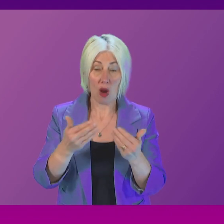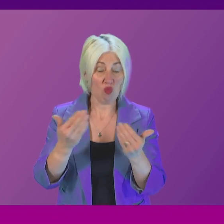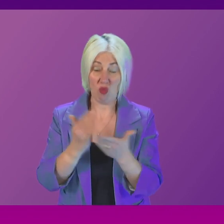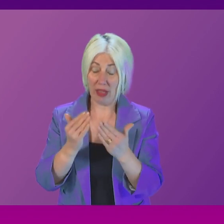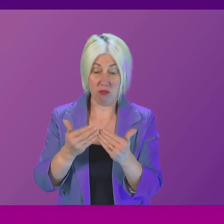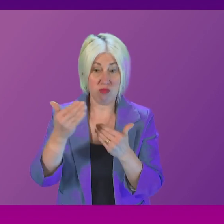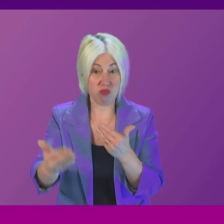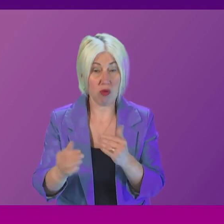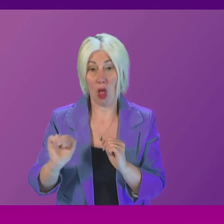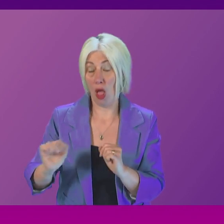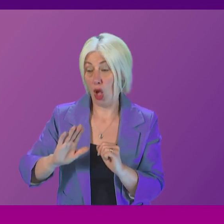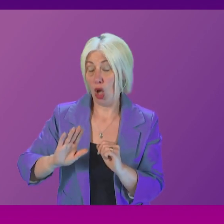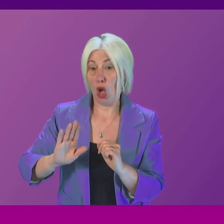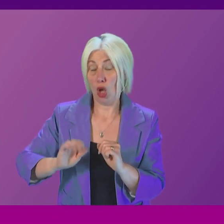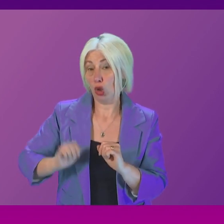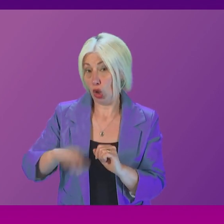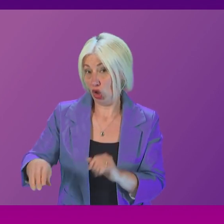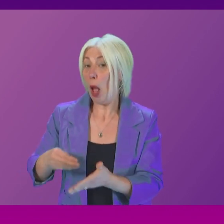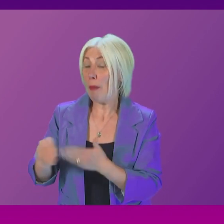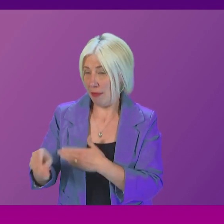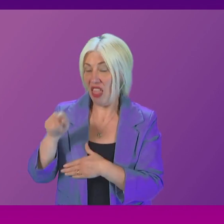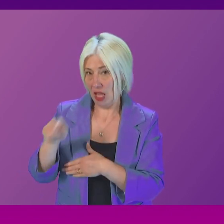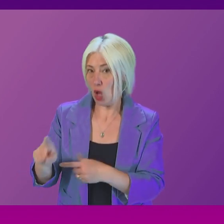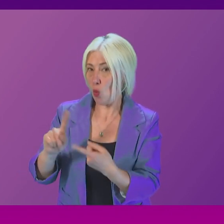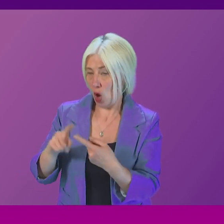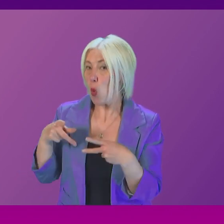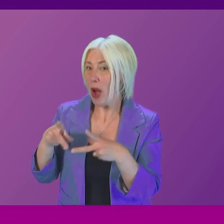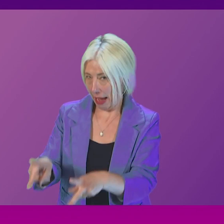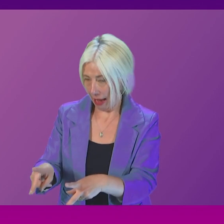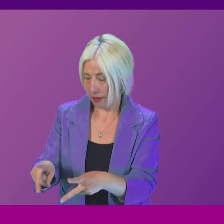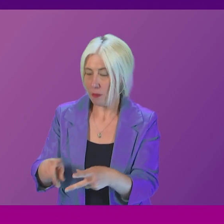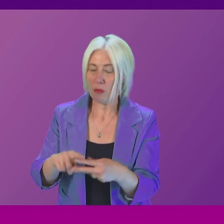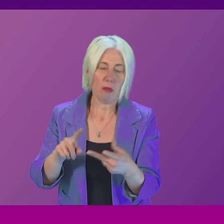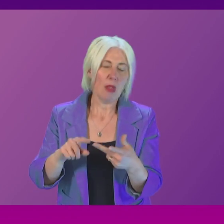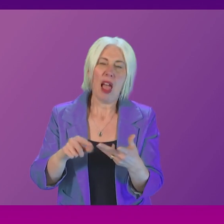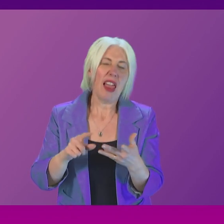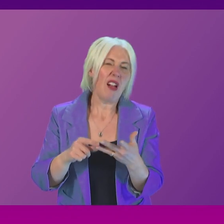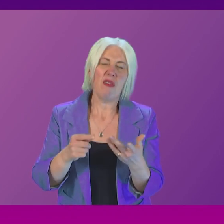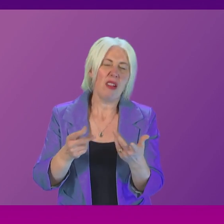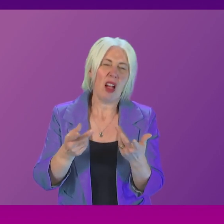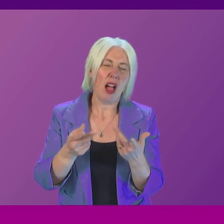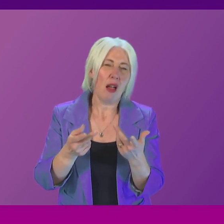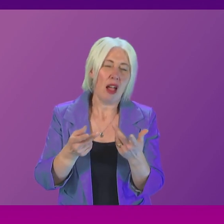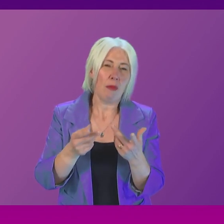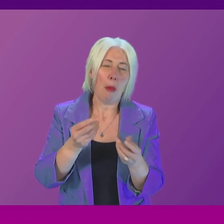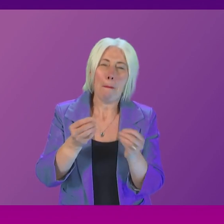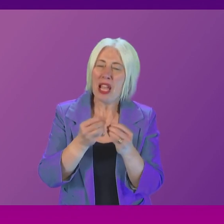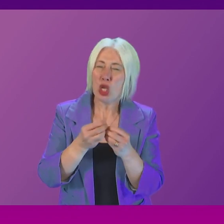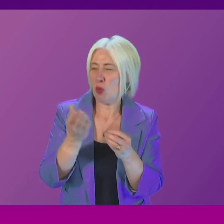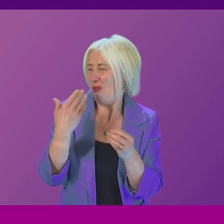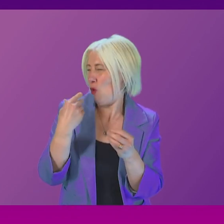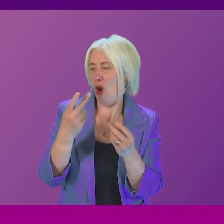Scottish Child Payment. I'm not going into the detail of them. I think I've already mentioned some of them in response to a previous